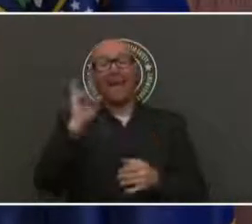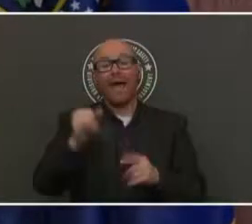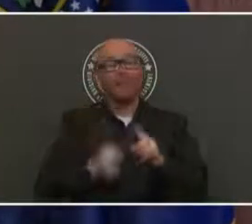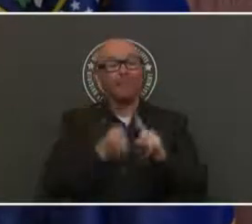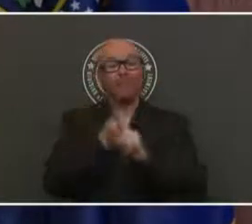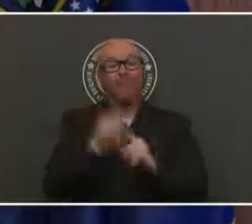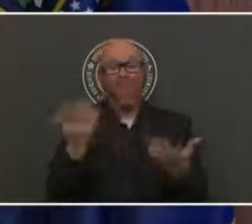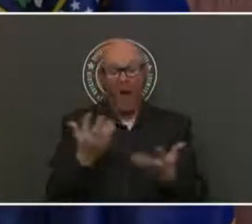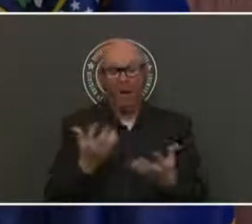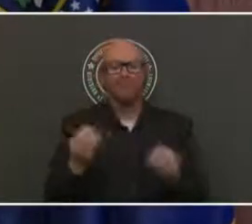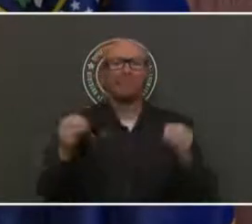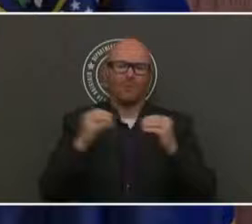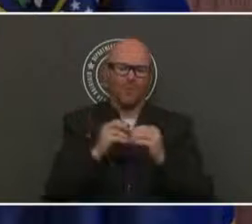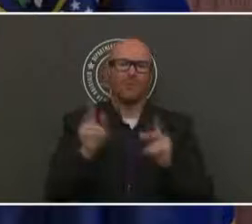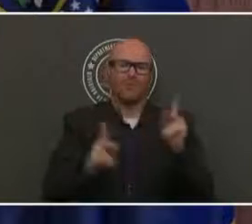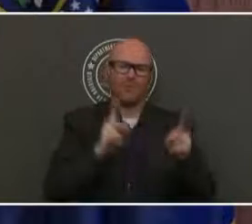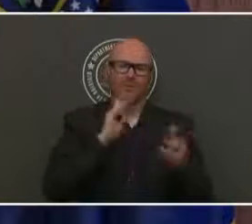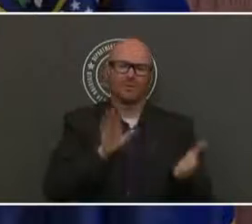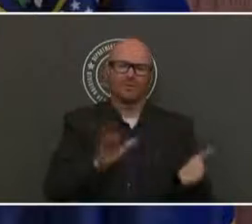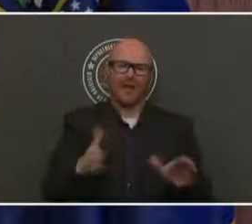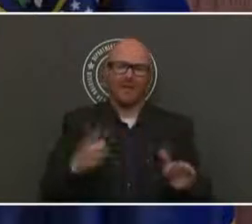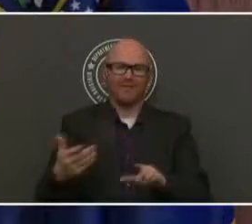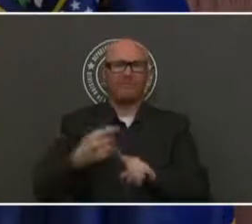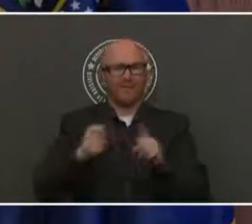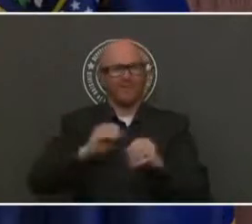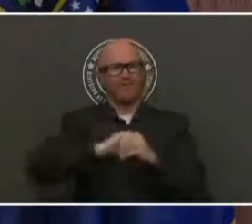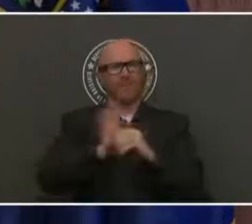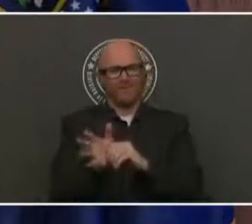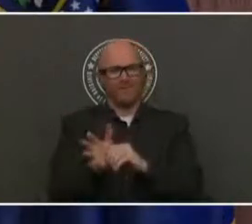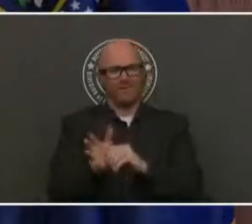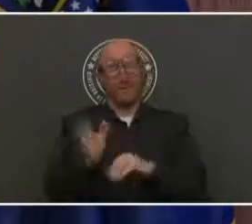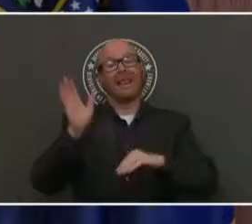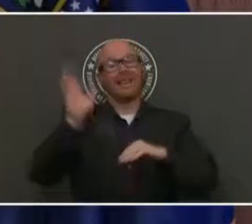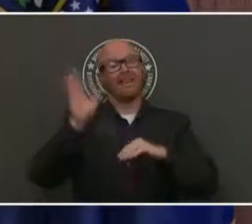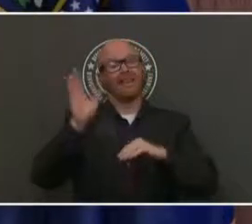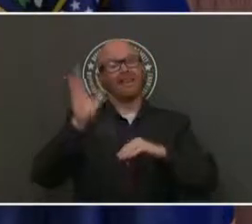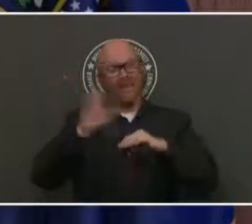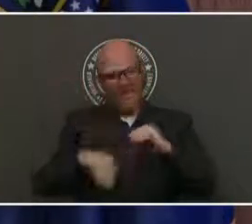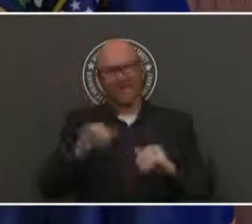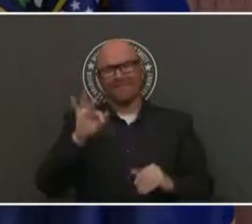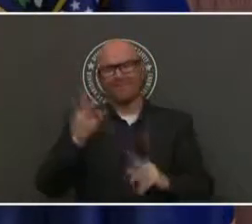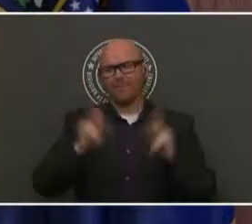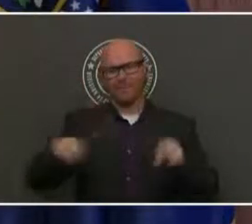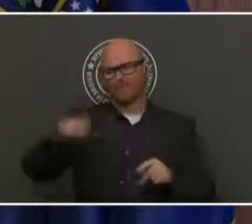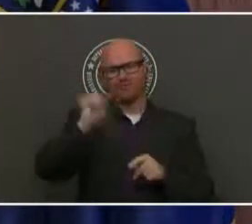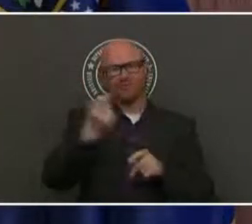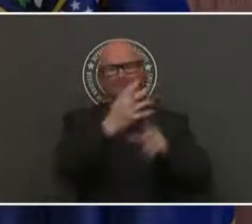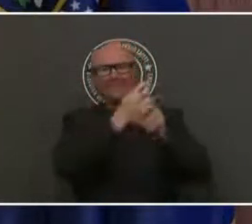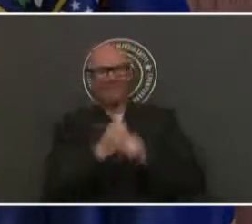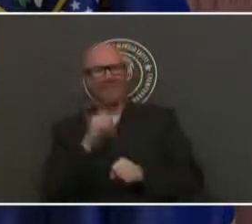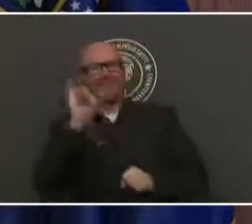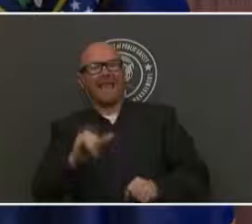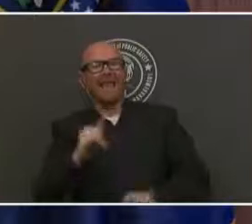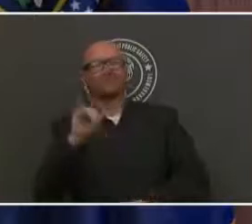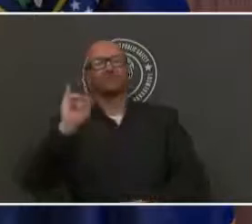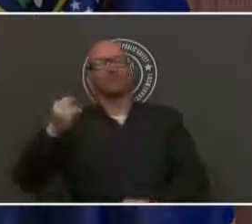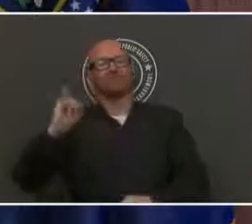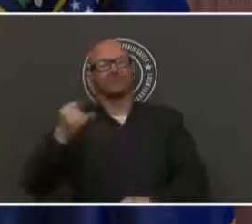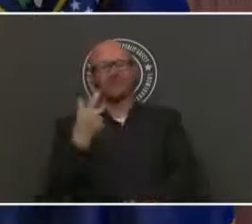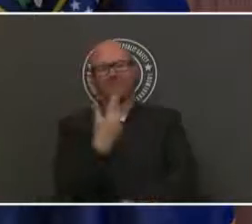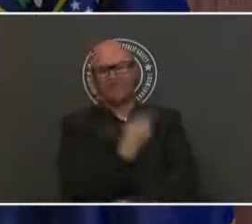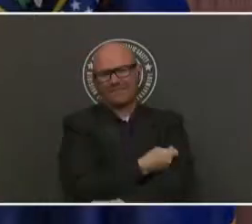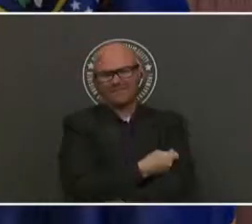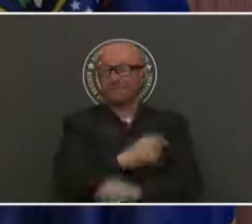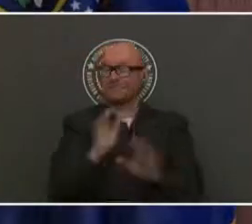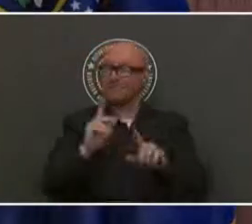pause on the vaccine than would have been impacted by the repercussions of this blood clotting issue. So all of that being